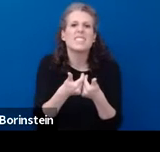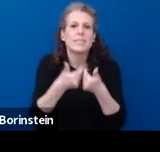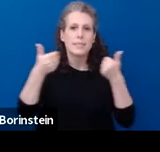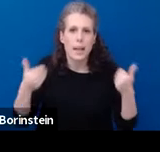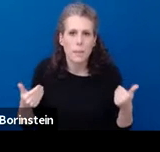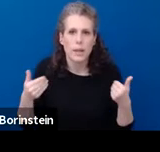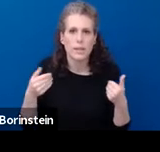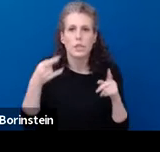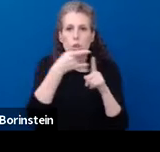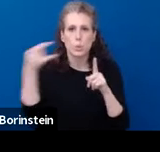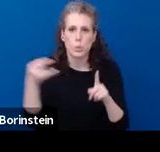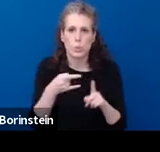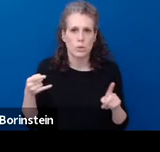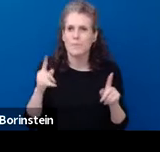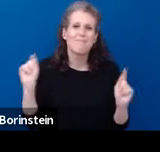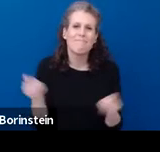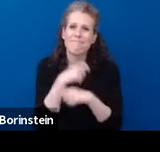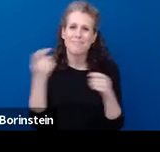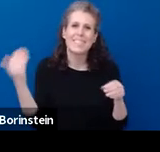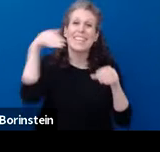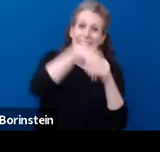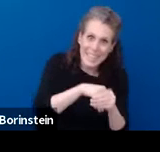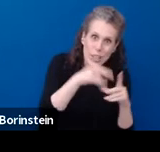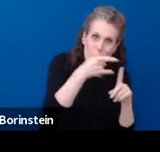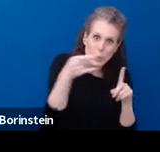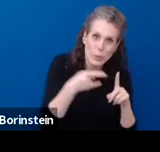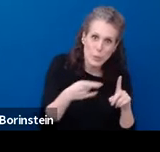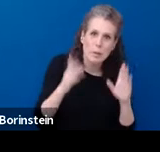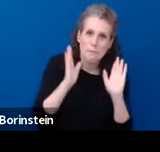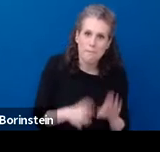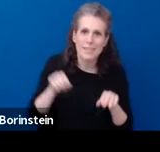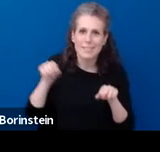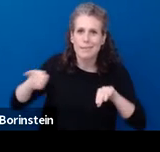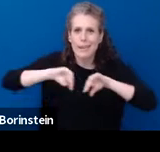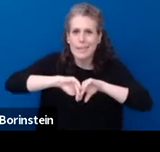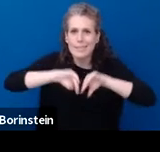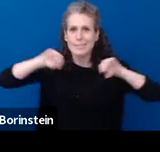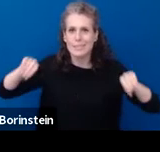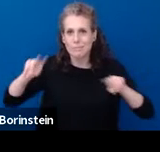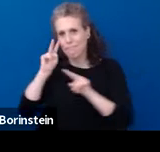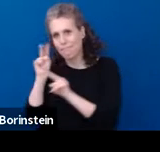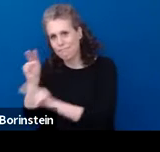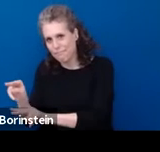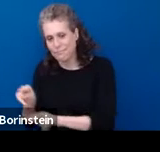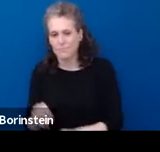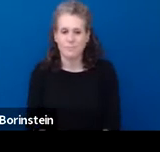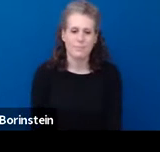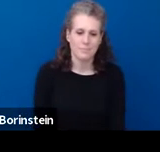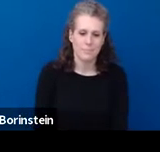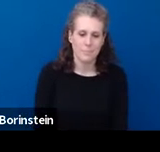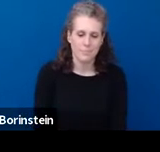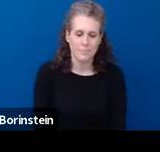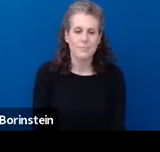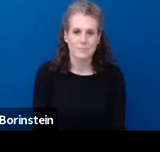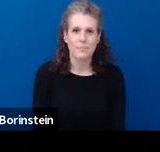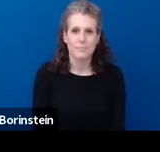We can't make that happen inside of Zoom yet. So in the chat, my colleague Eva will